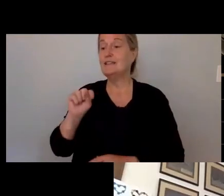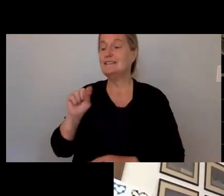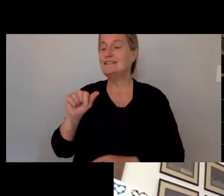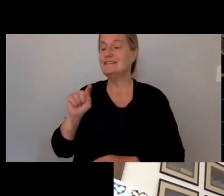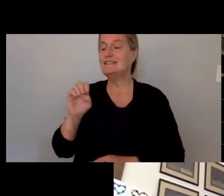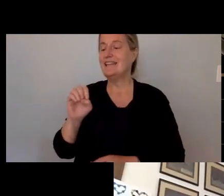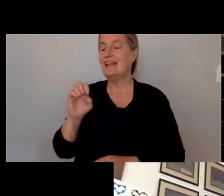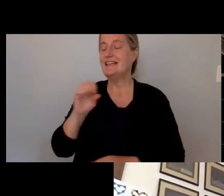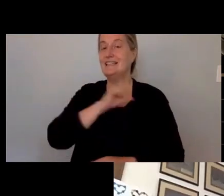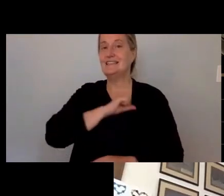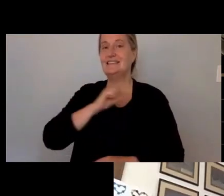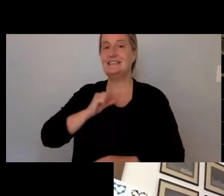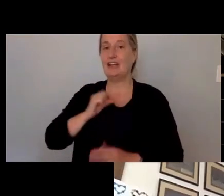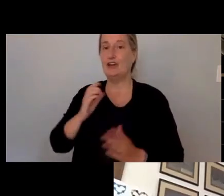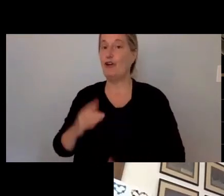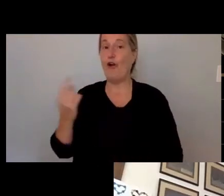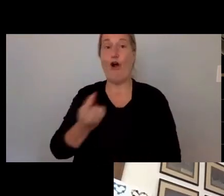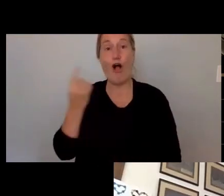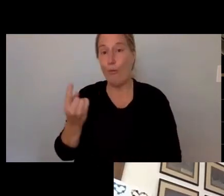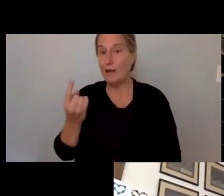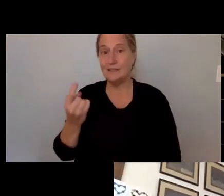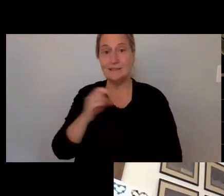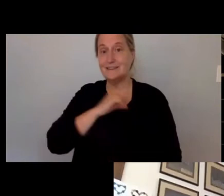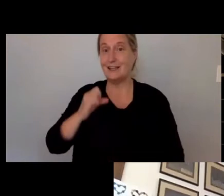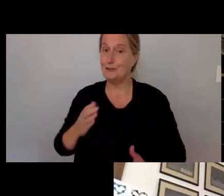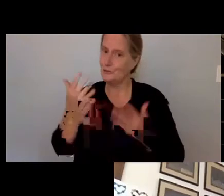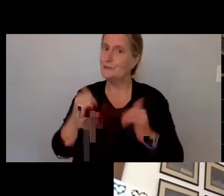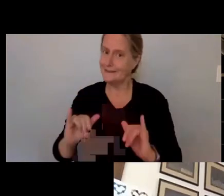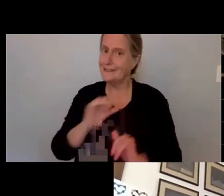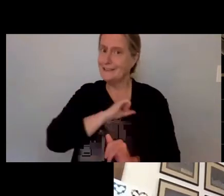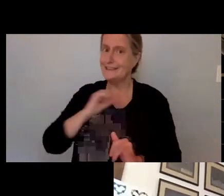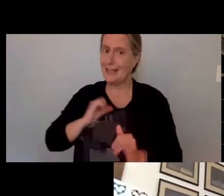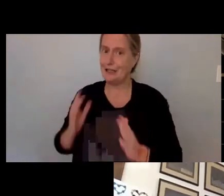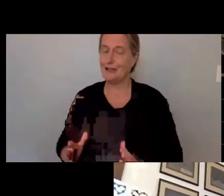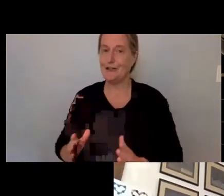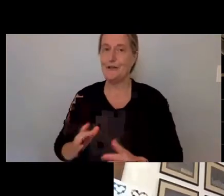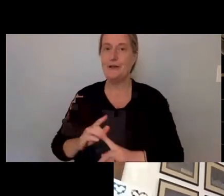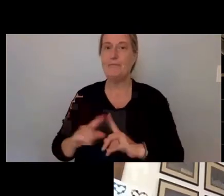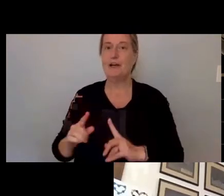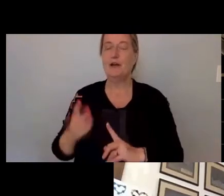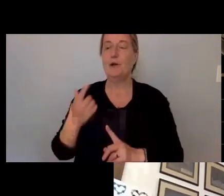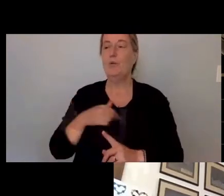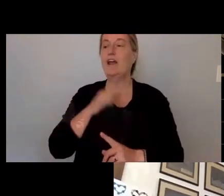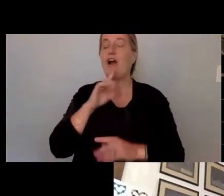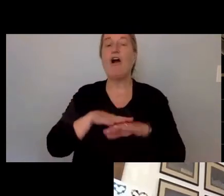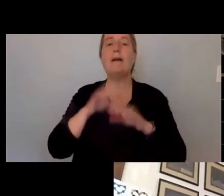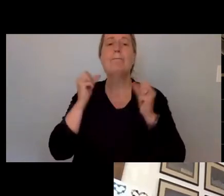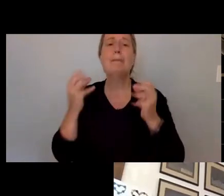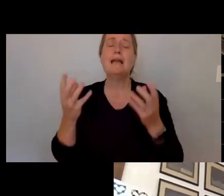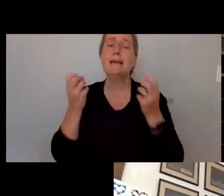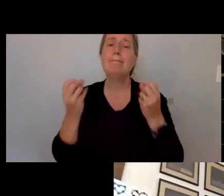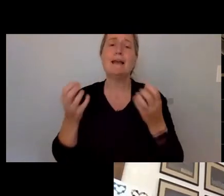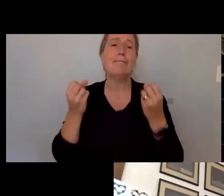State Senator Dave Durenberger. But Abeler and I are on hundreds of bills together in a bipartisan manner. We absolutely live